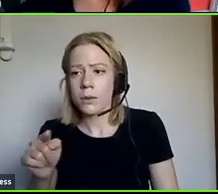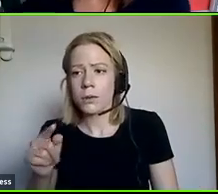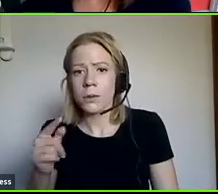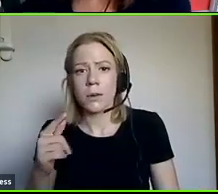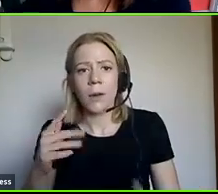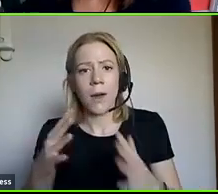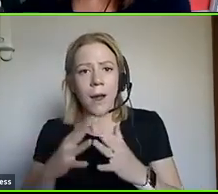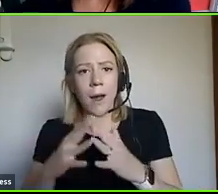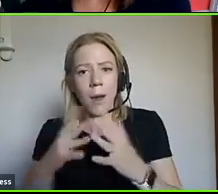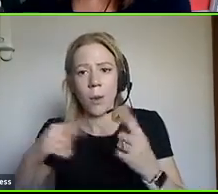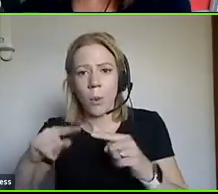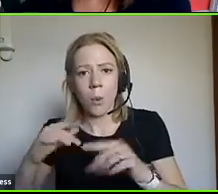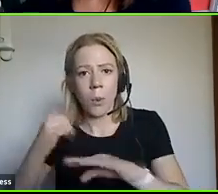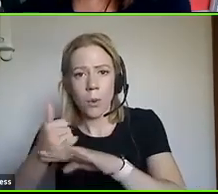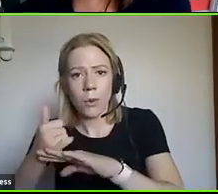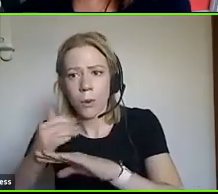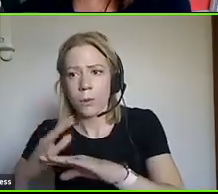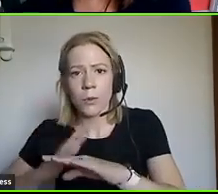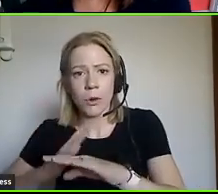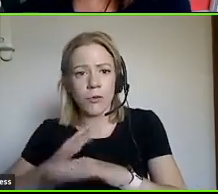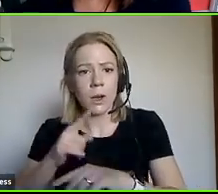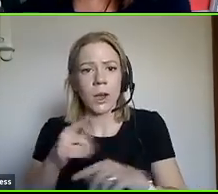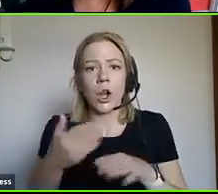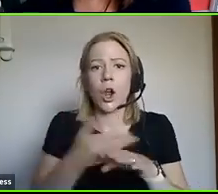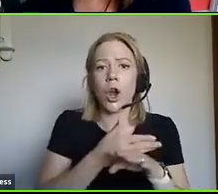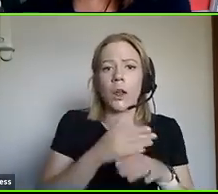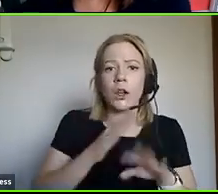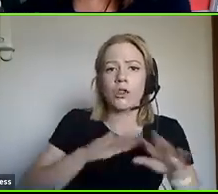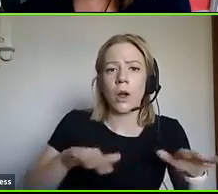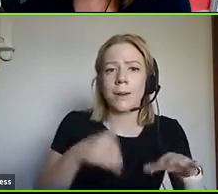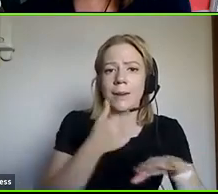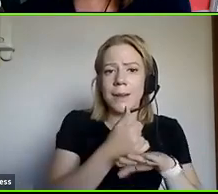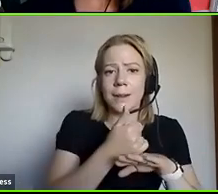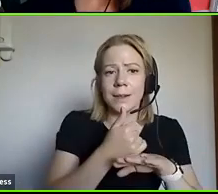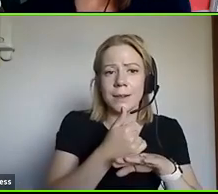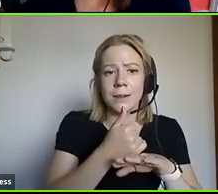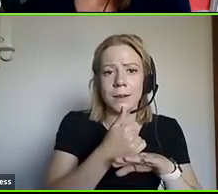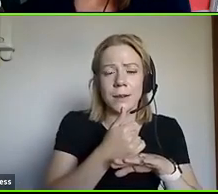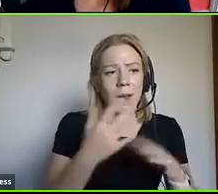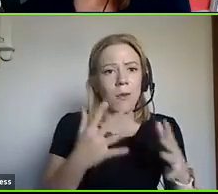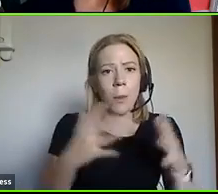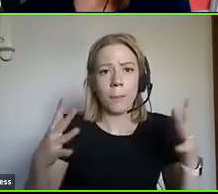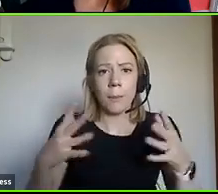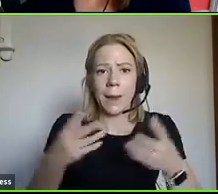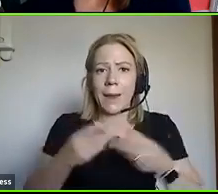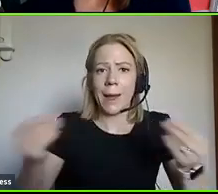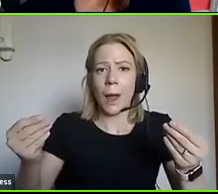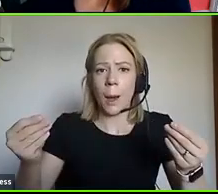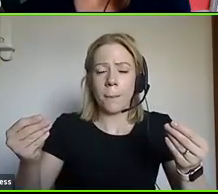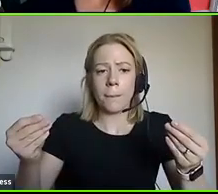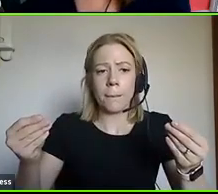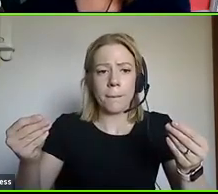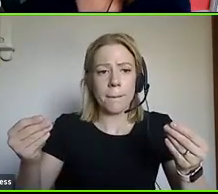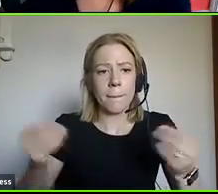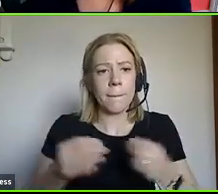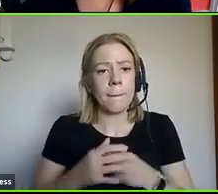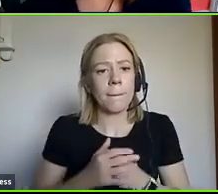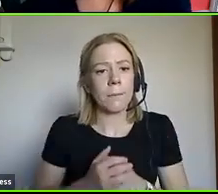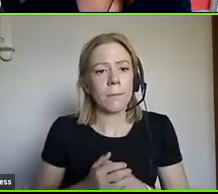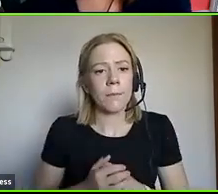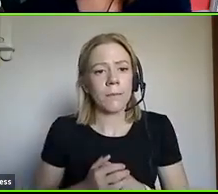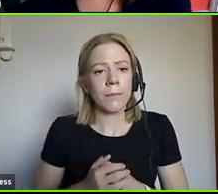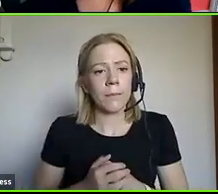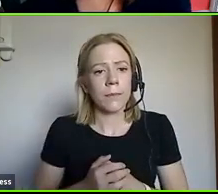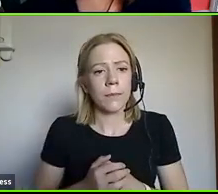like, and what early childhood settings are like, there's a bigger gap to bridge. But if we can